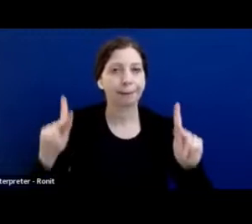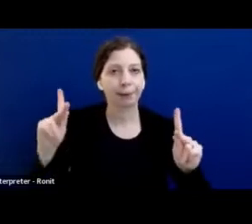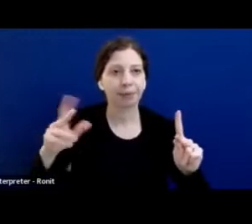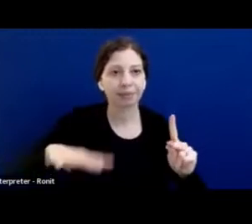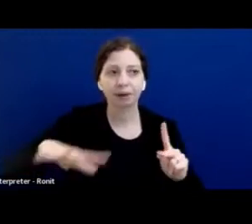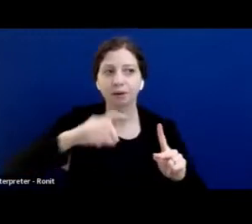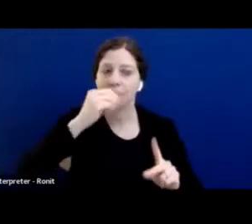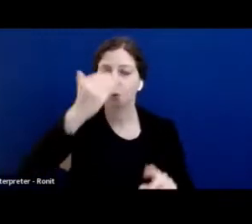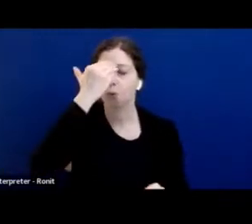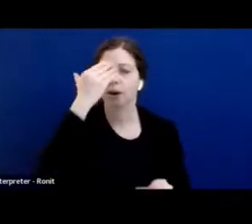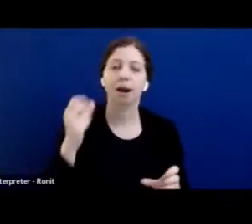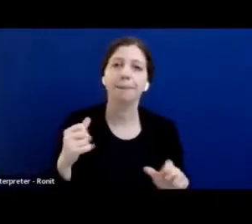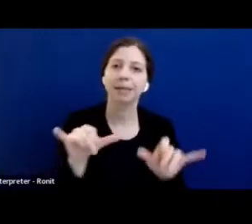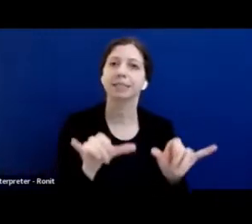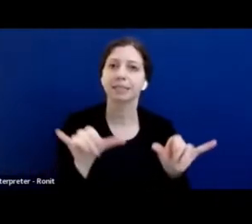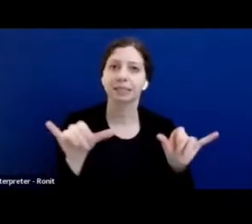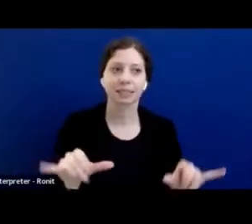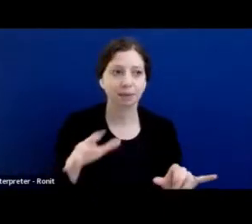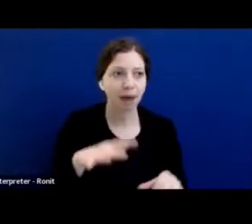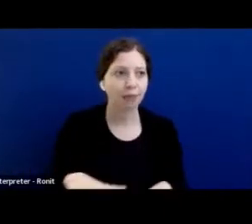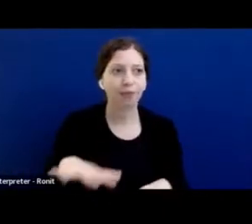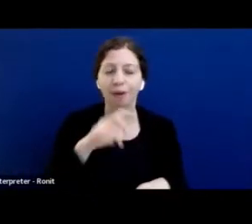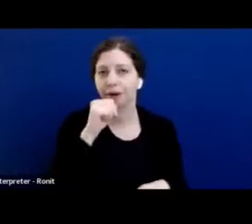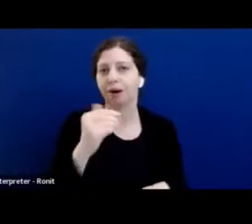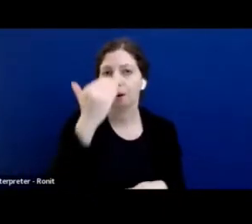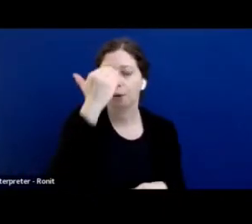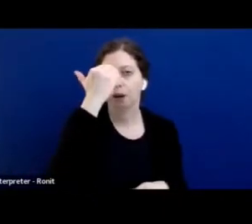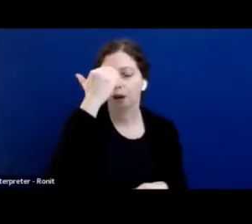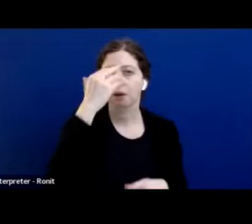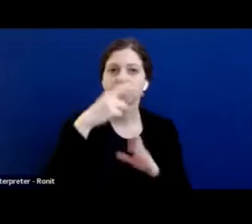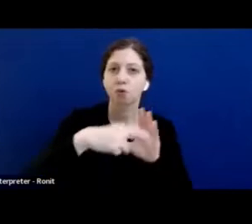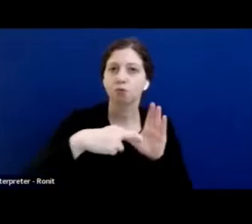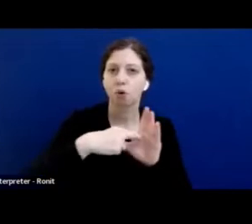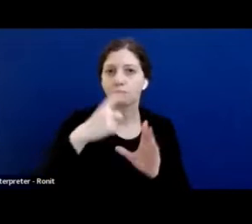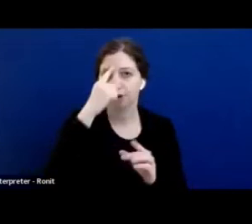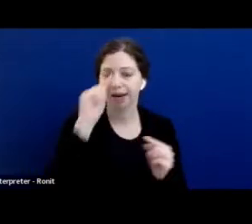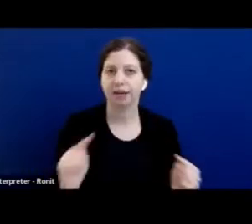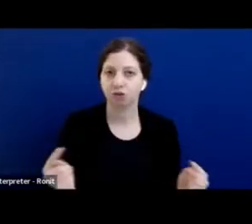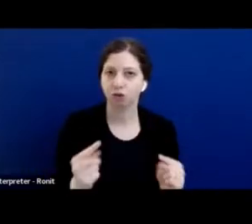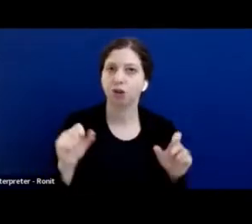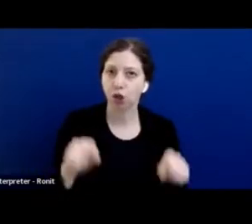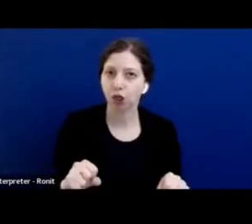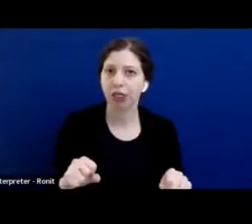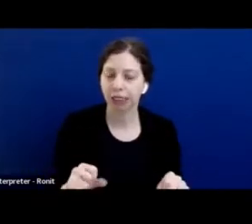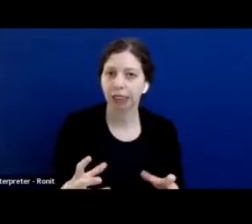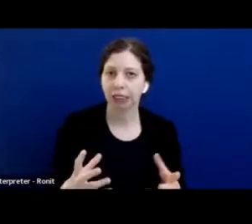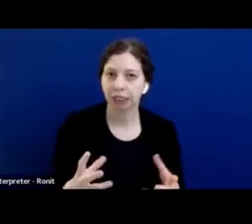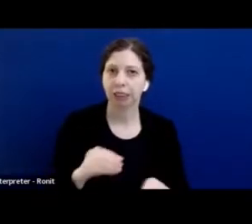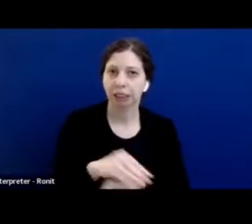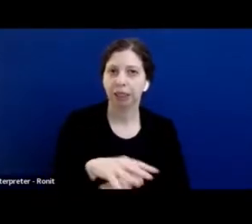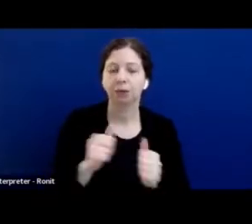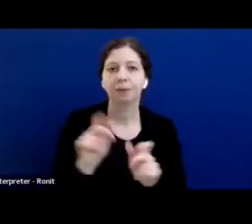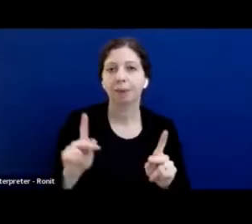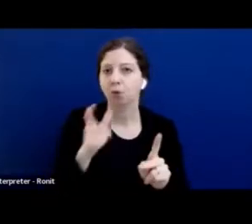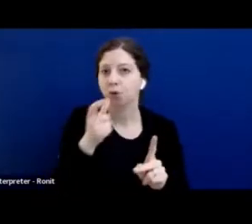even aware and how many systems are out there that aren't even aware of the role that brain injury could play with the people that they